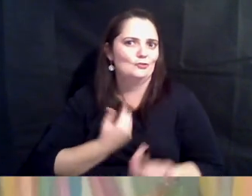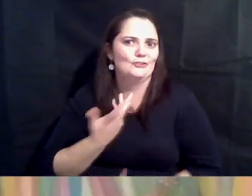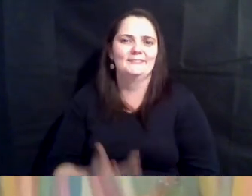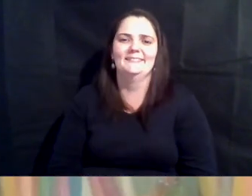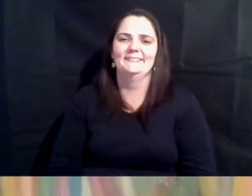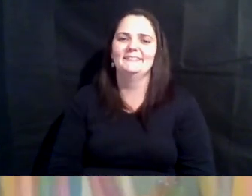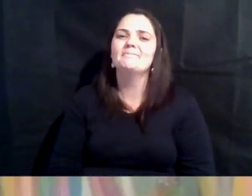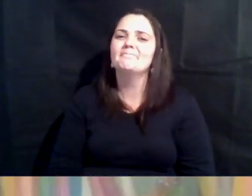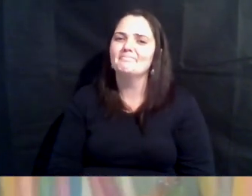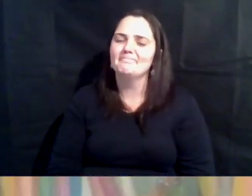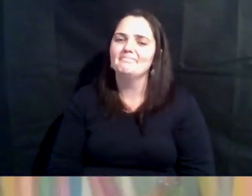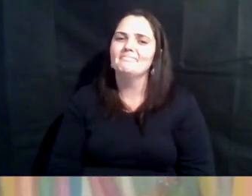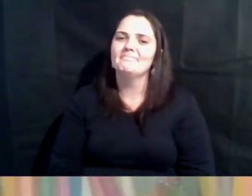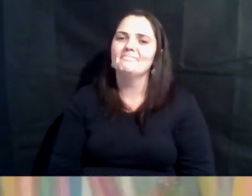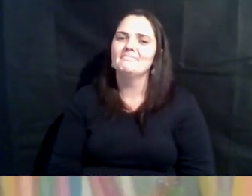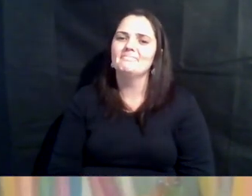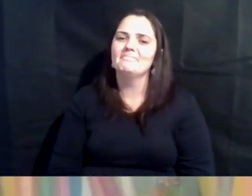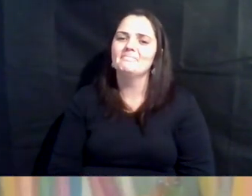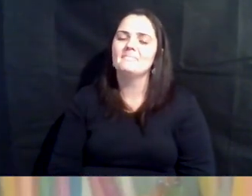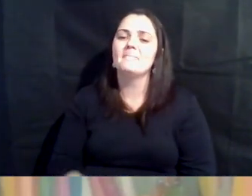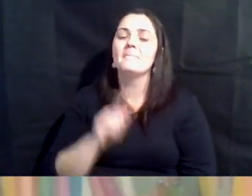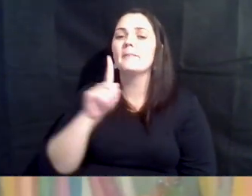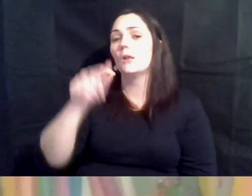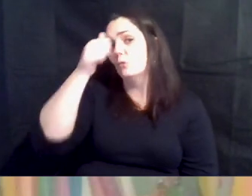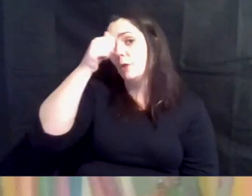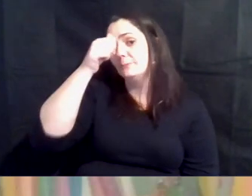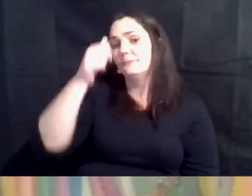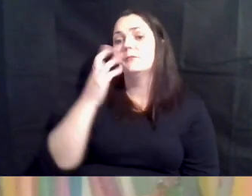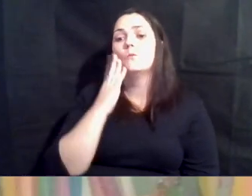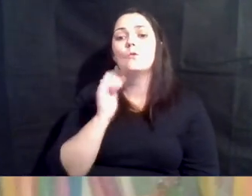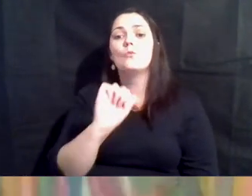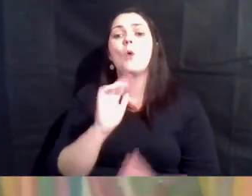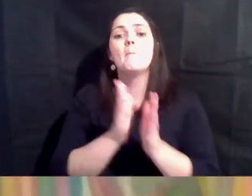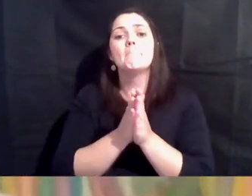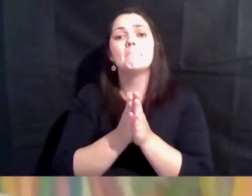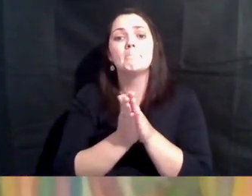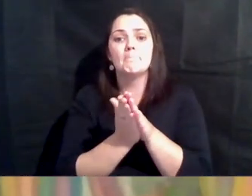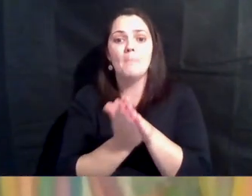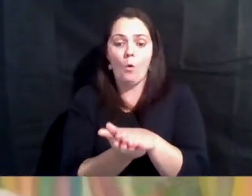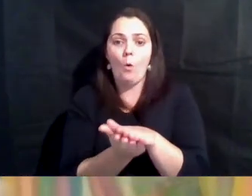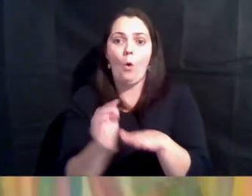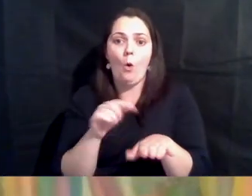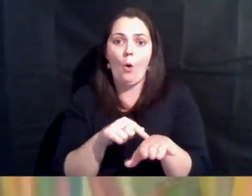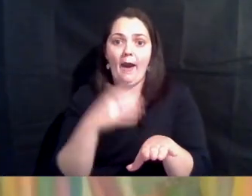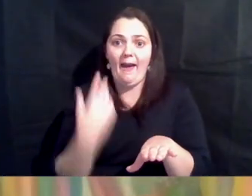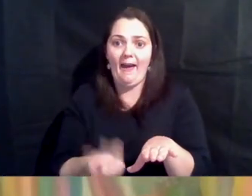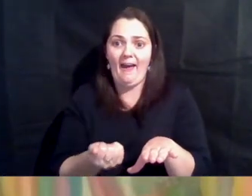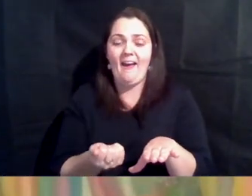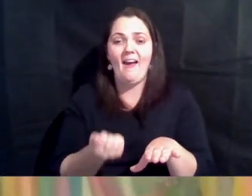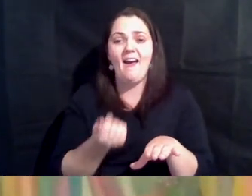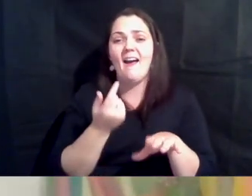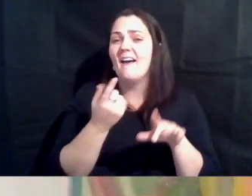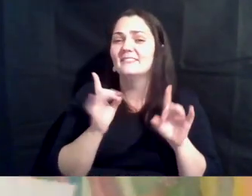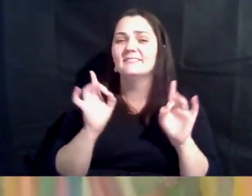plant. Now, basically to here, just so you know, once you've got your booklet, it's really off you go on your